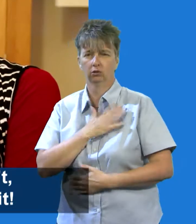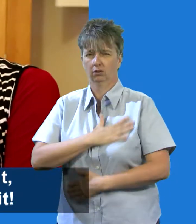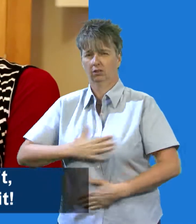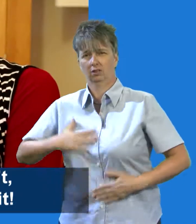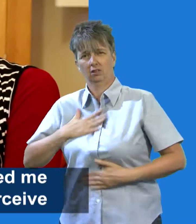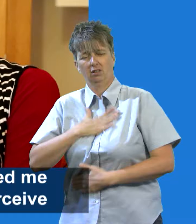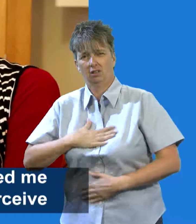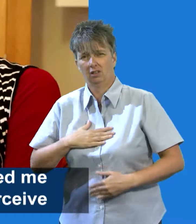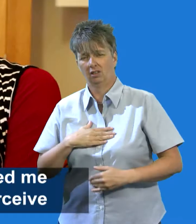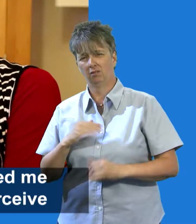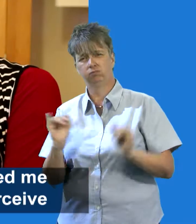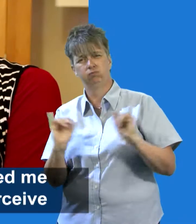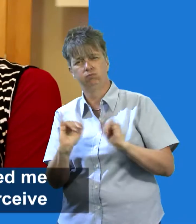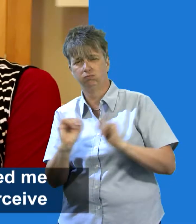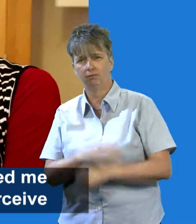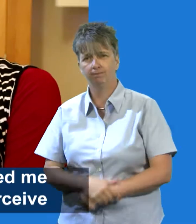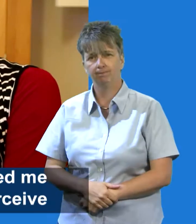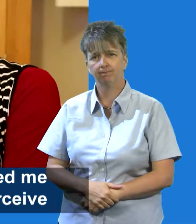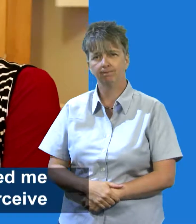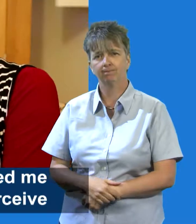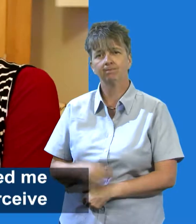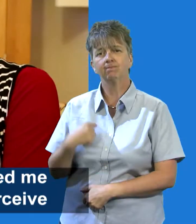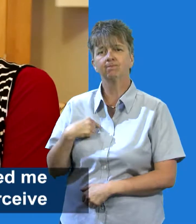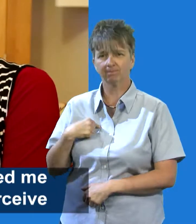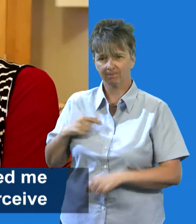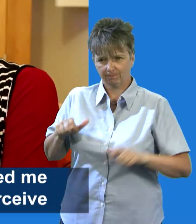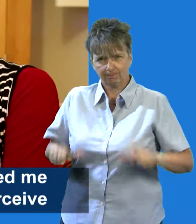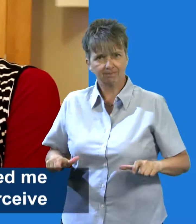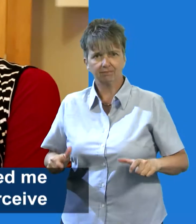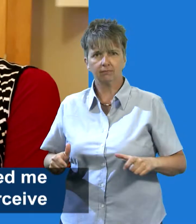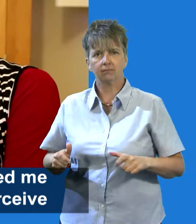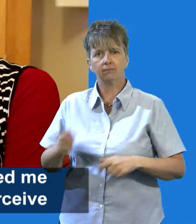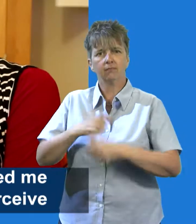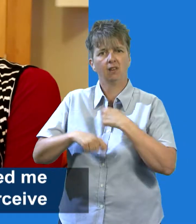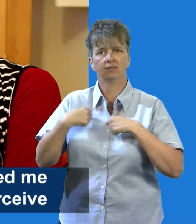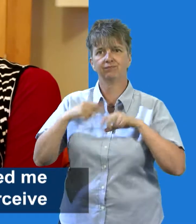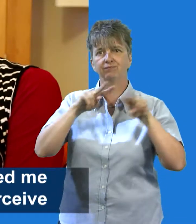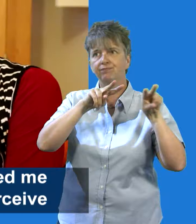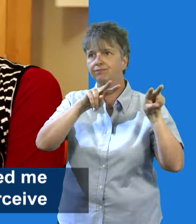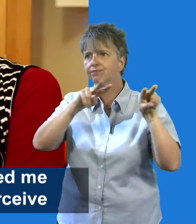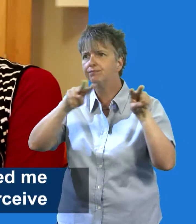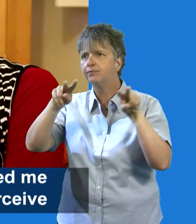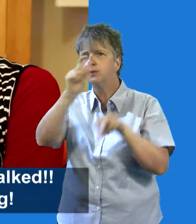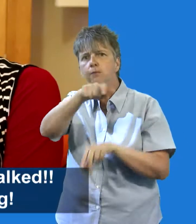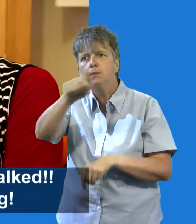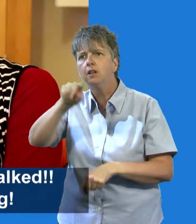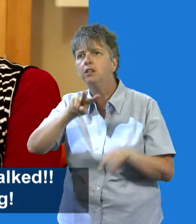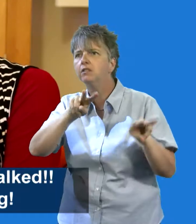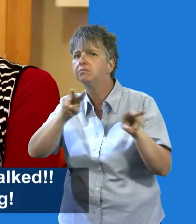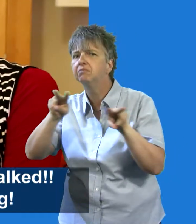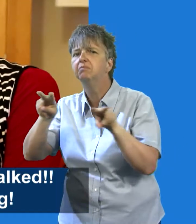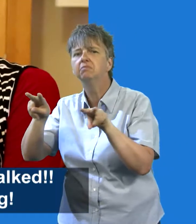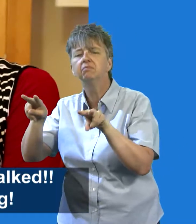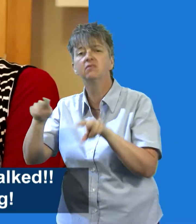of it, possibly because it traumatised me too much. But I did learn to perceive other